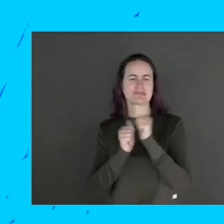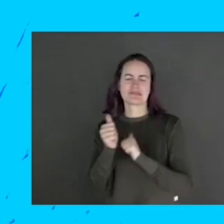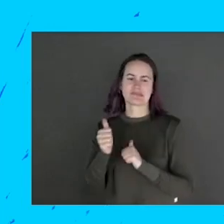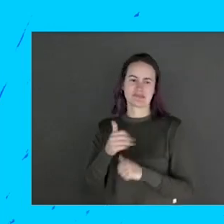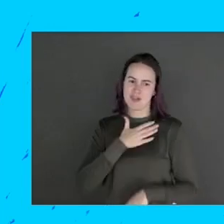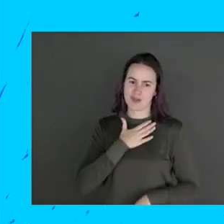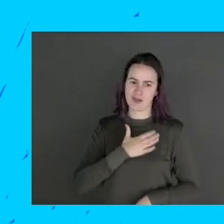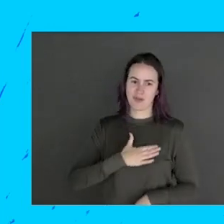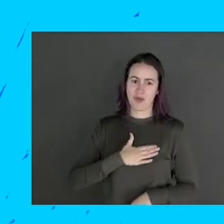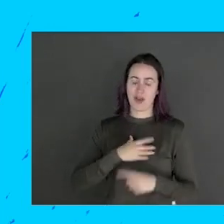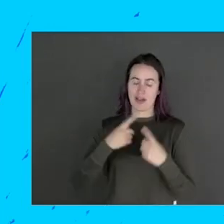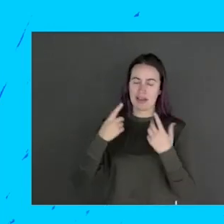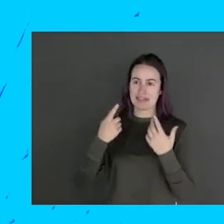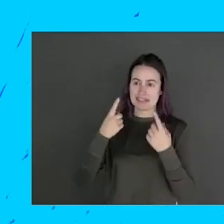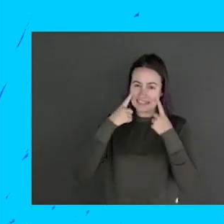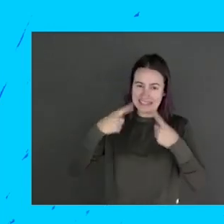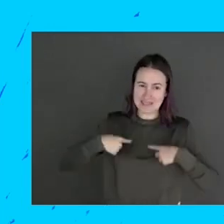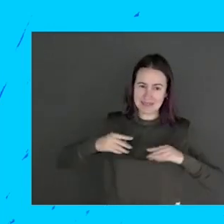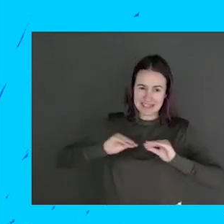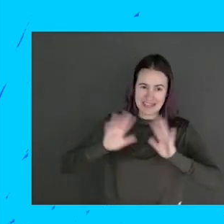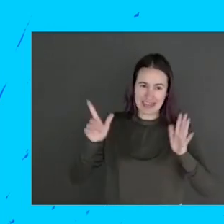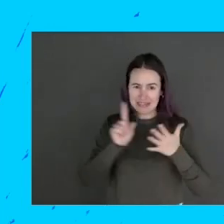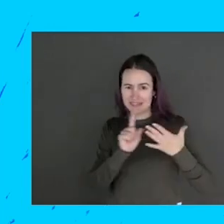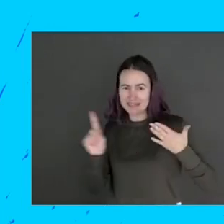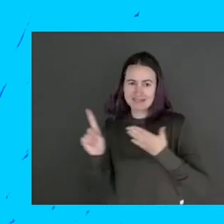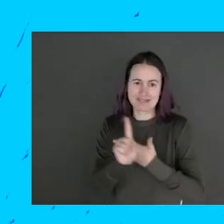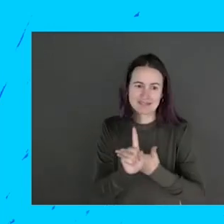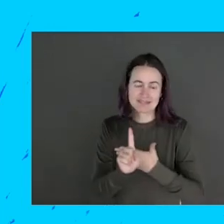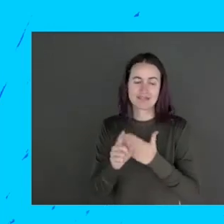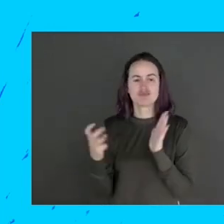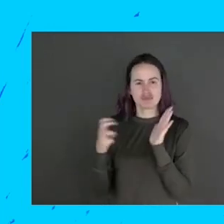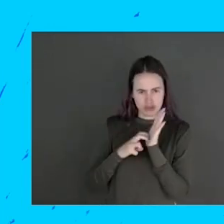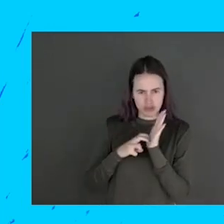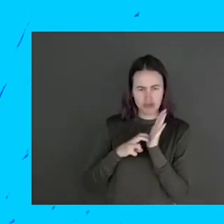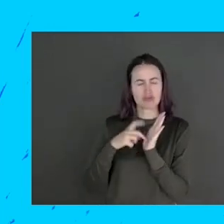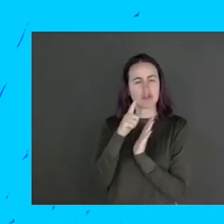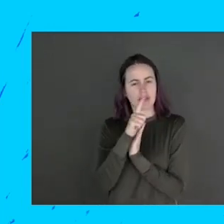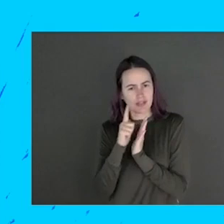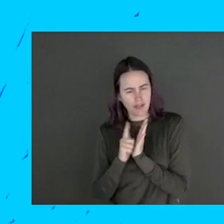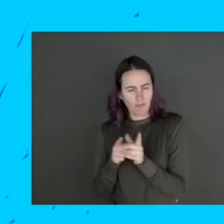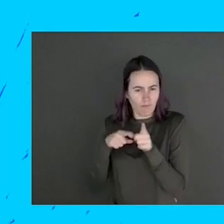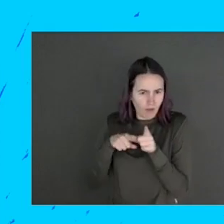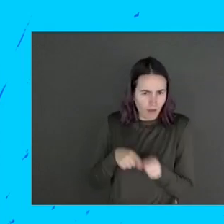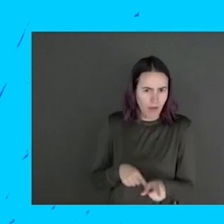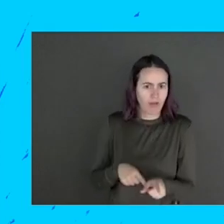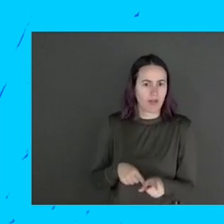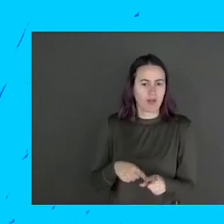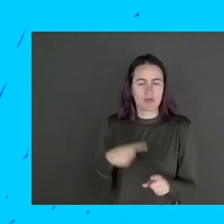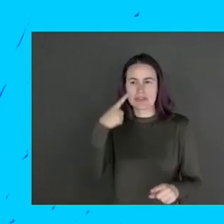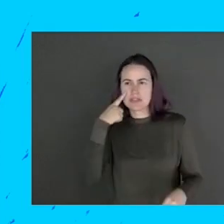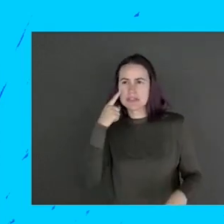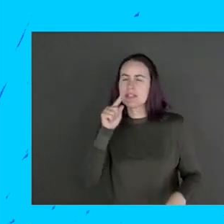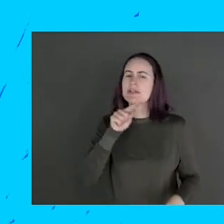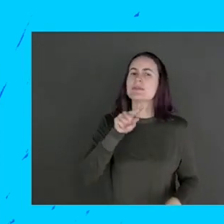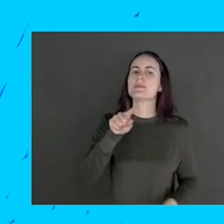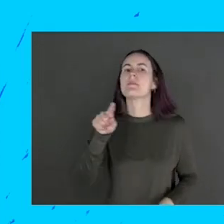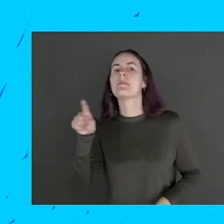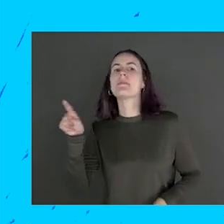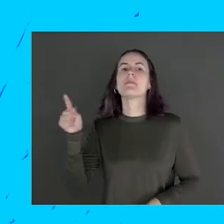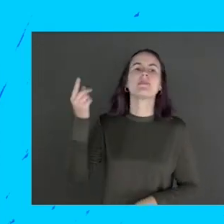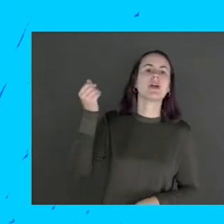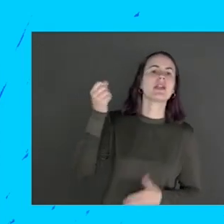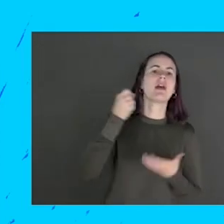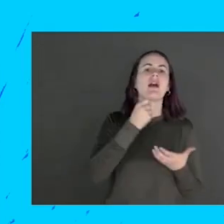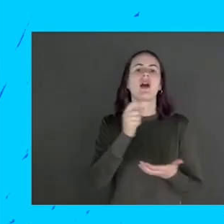legally registered, you have to always look out for the leads to see where the opportunities are. Thank you.